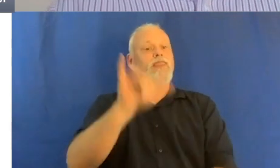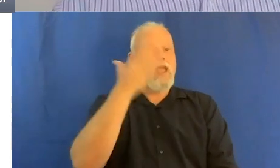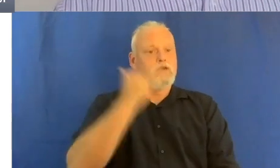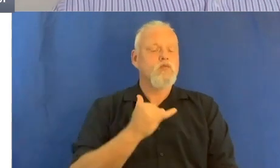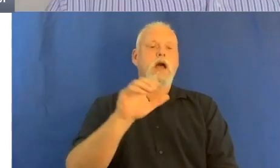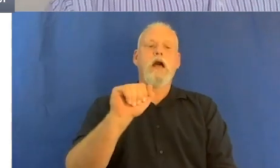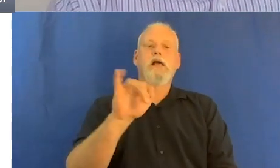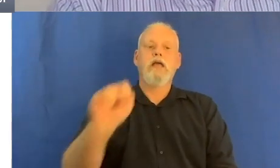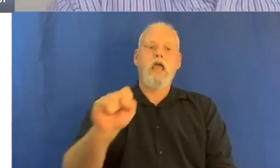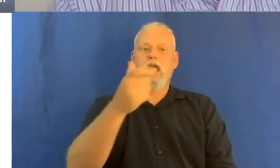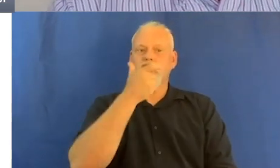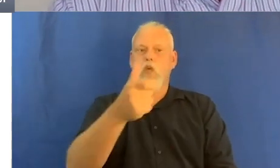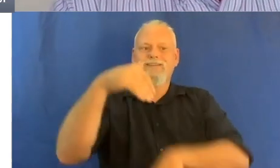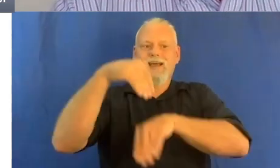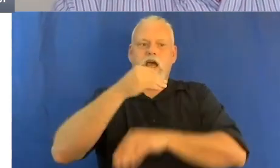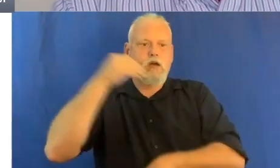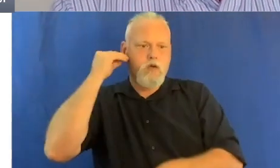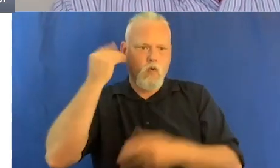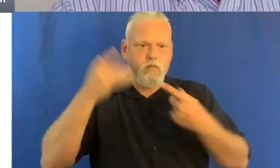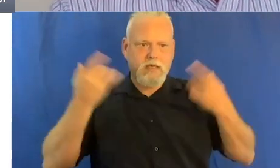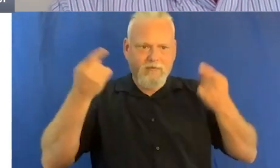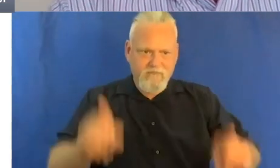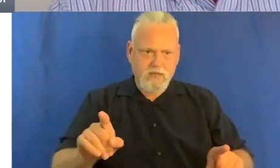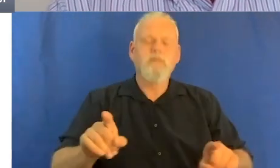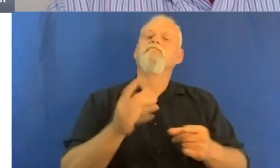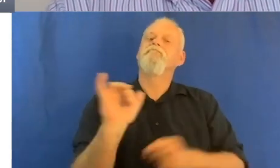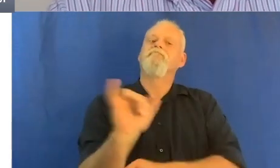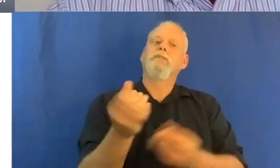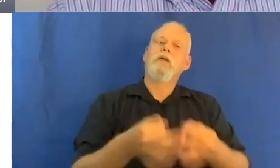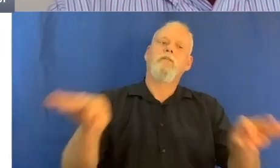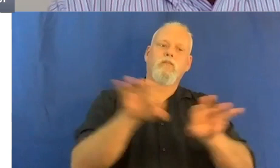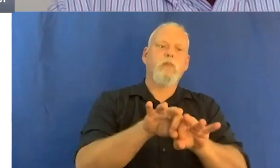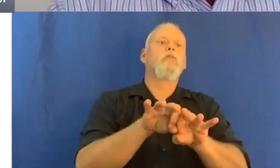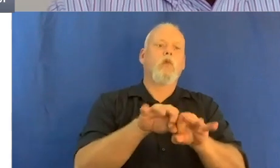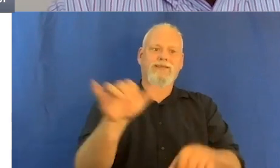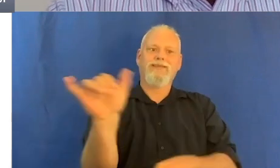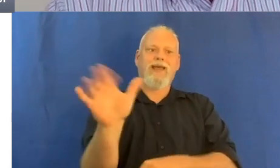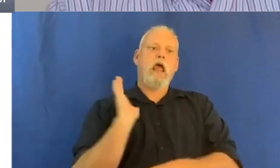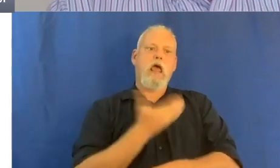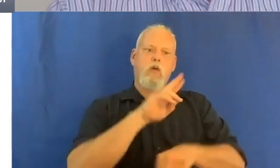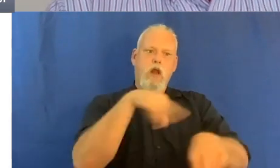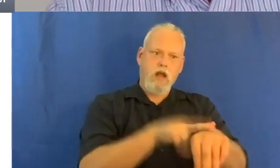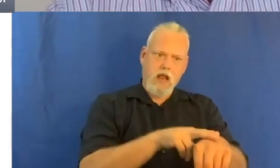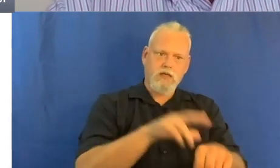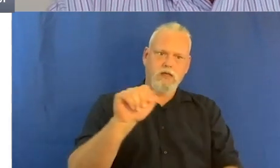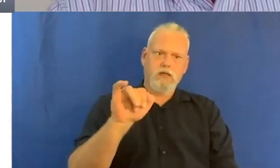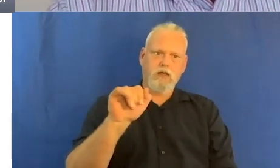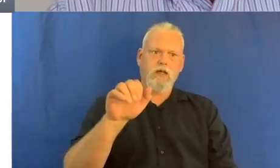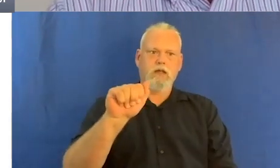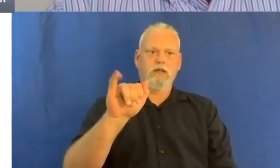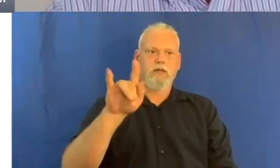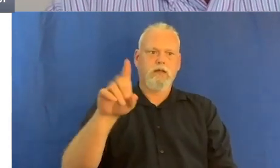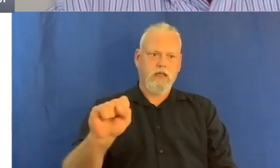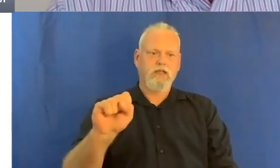Home events are just as important as our national AIDSWatch. There are several